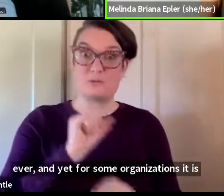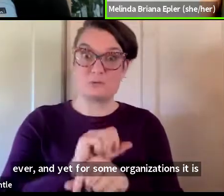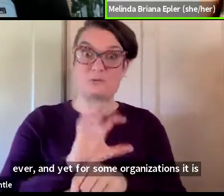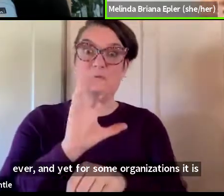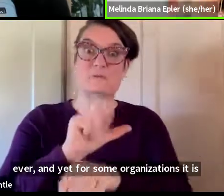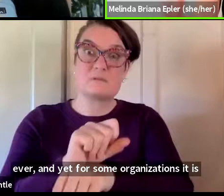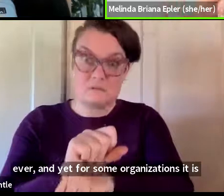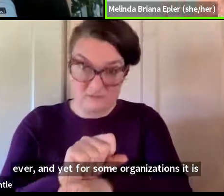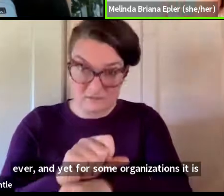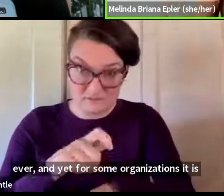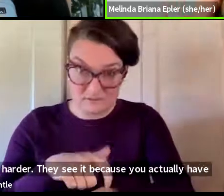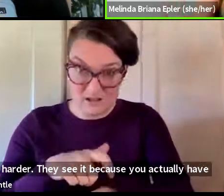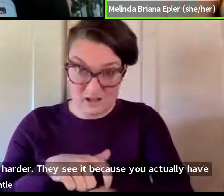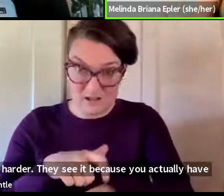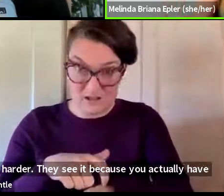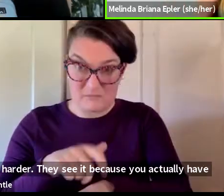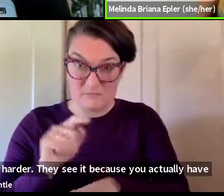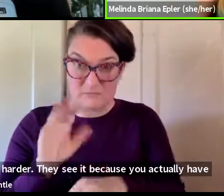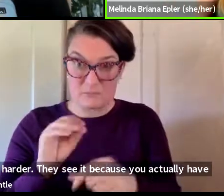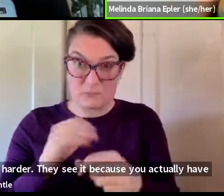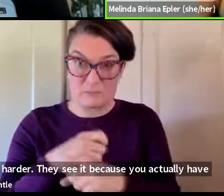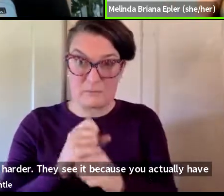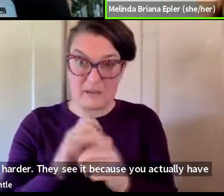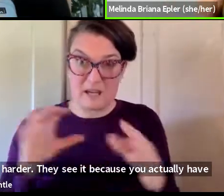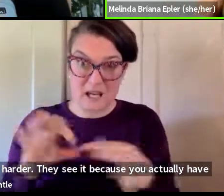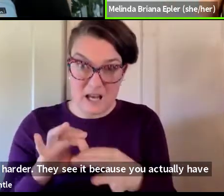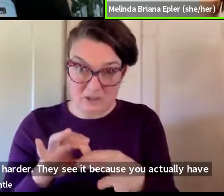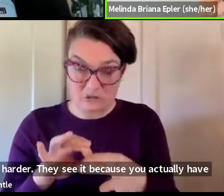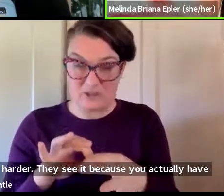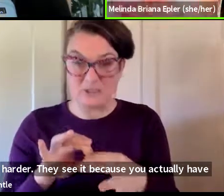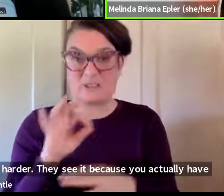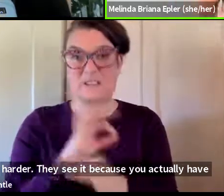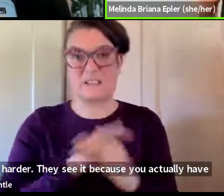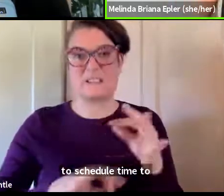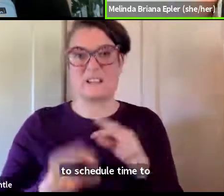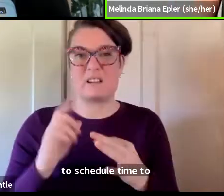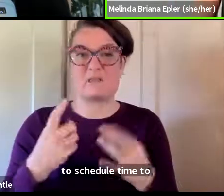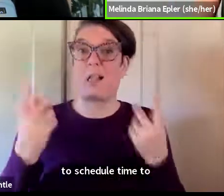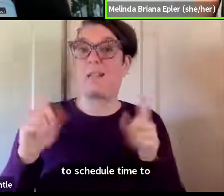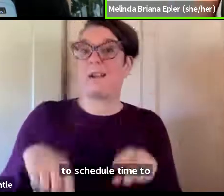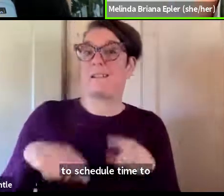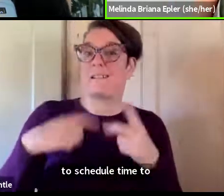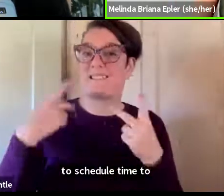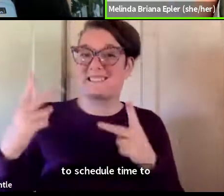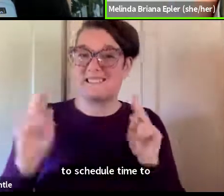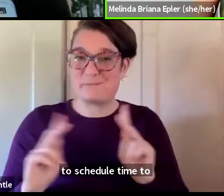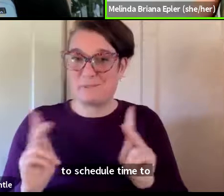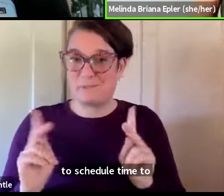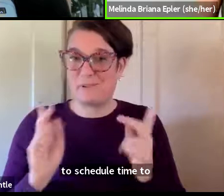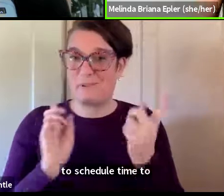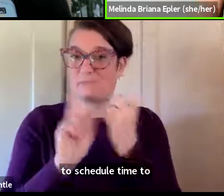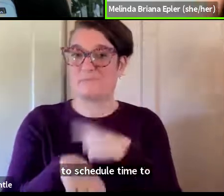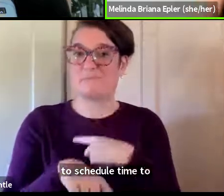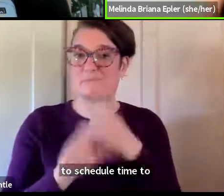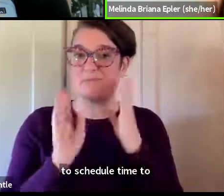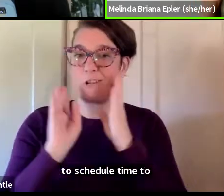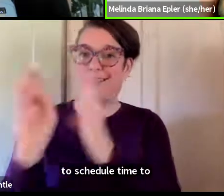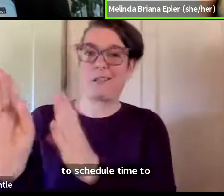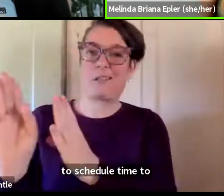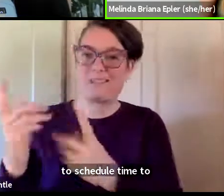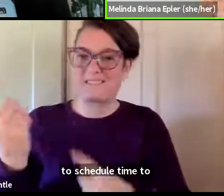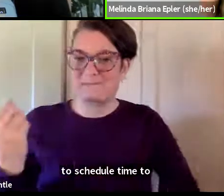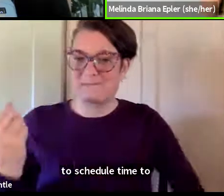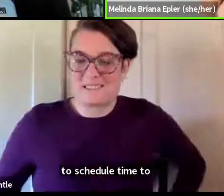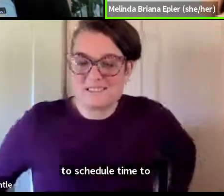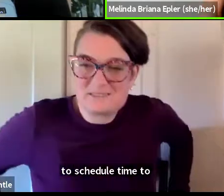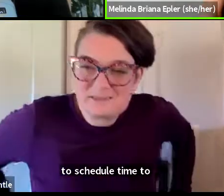to make connections, and rather than just kind of see people in the hallways, right? And